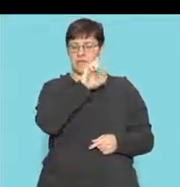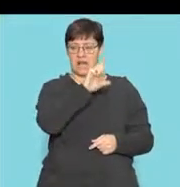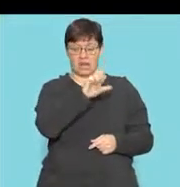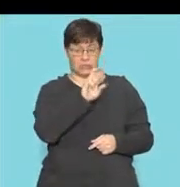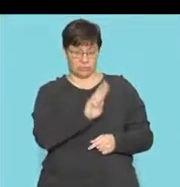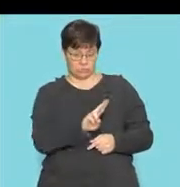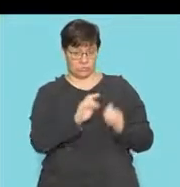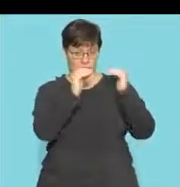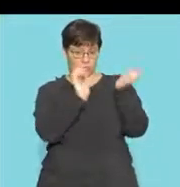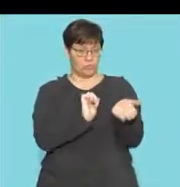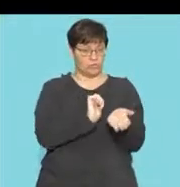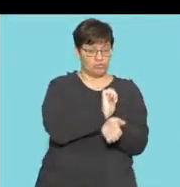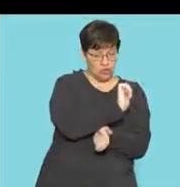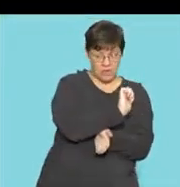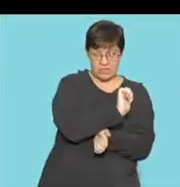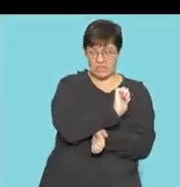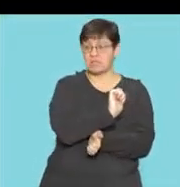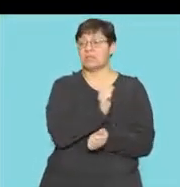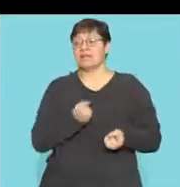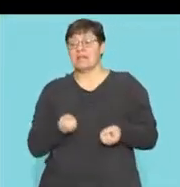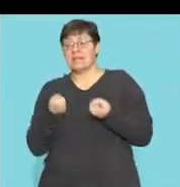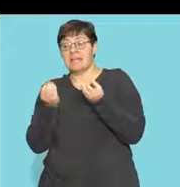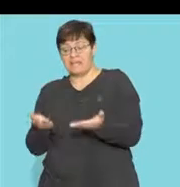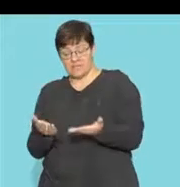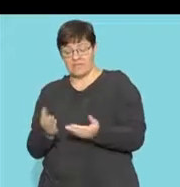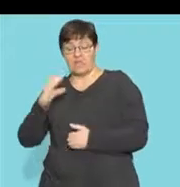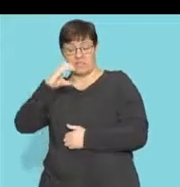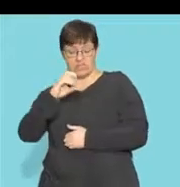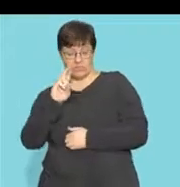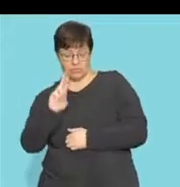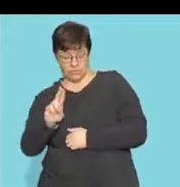plus chlorine. In the symbolic form, we say